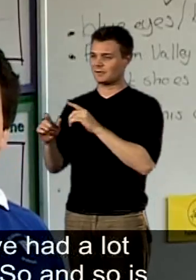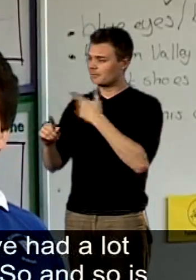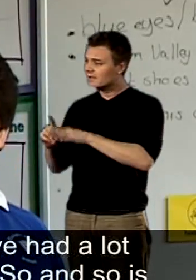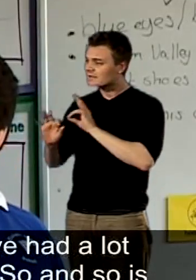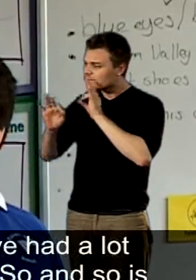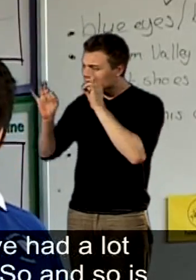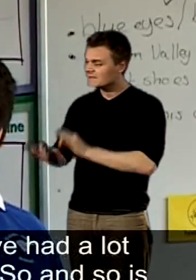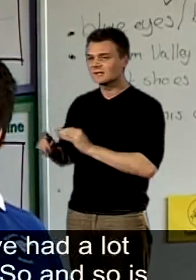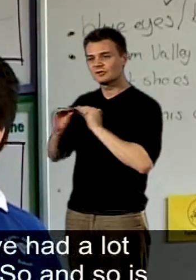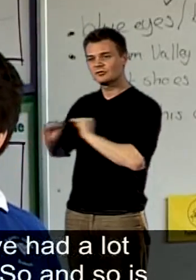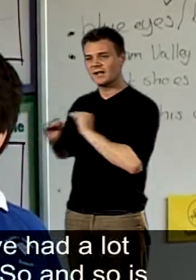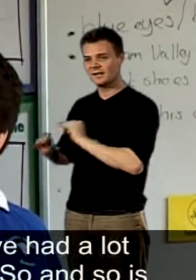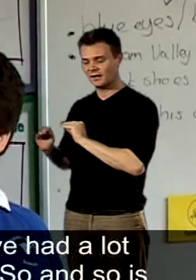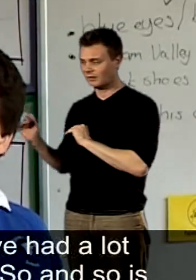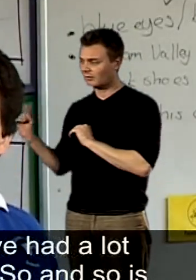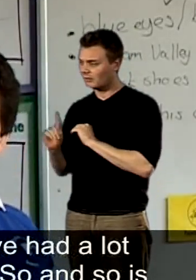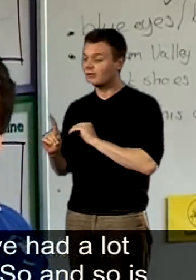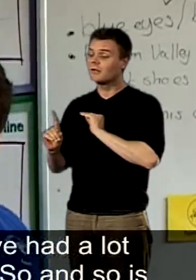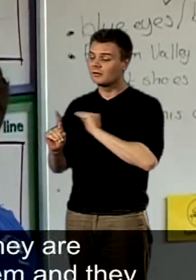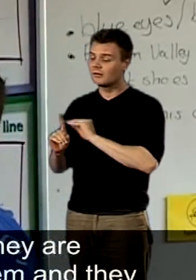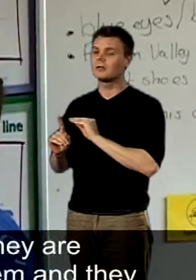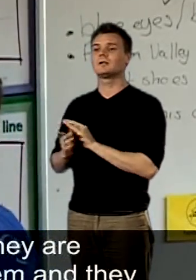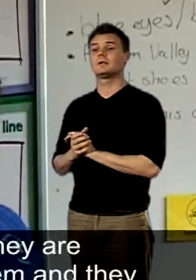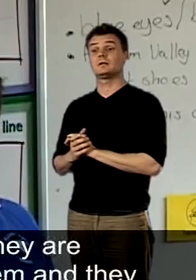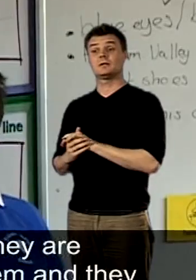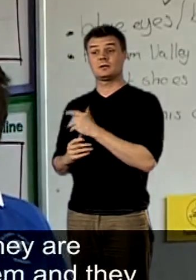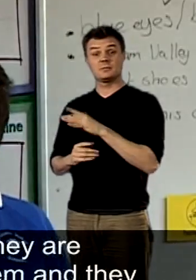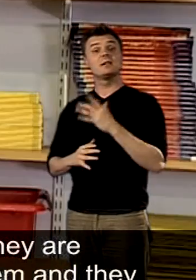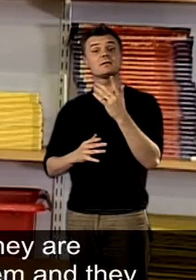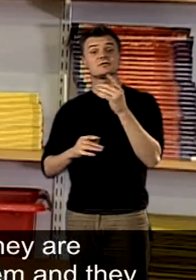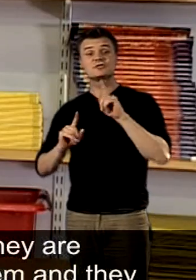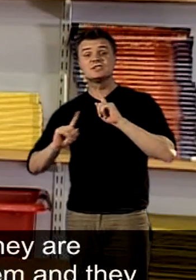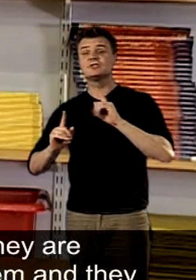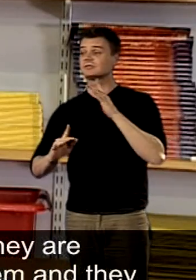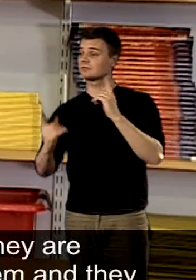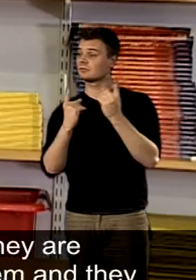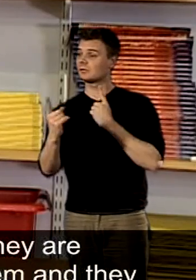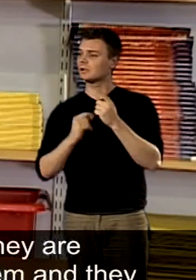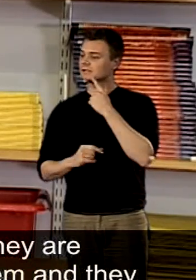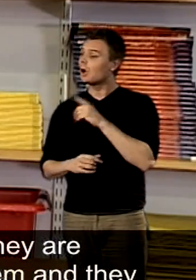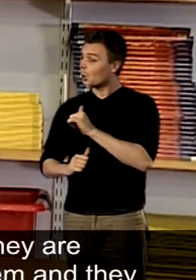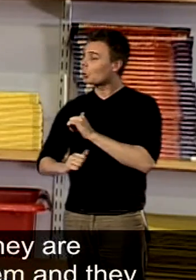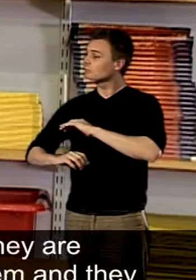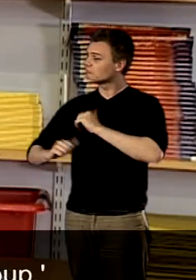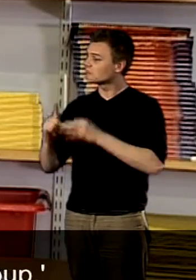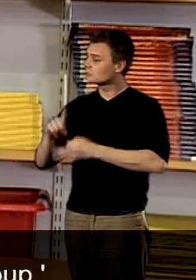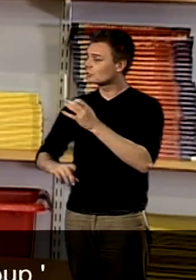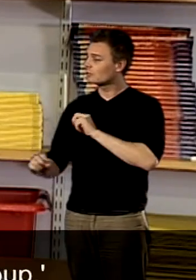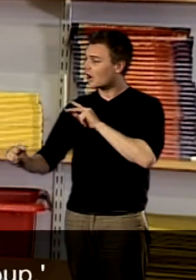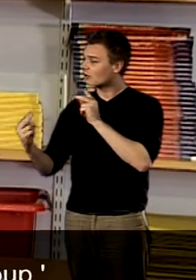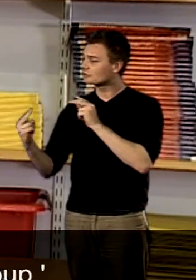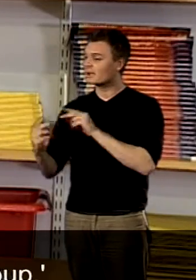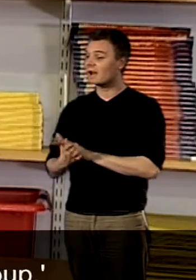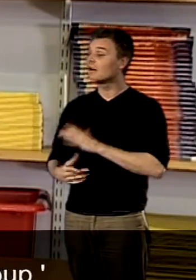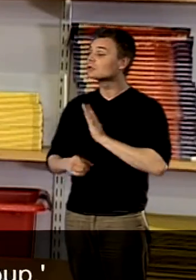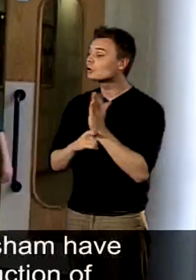school, we've had a lot of teachers come up to us saying, you know, so-and-so is giving us good eye contact now. They are listening when we're talking to them and they're taking turns